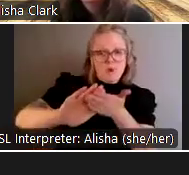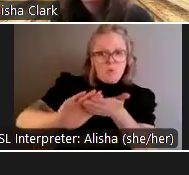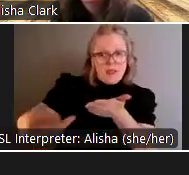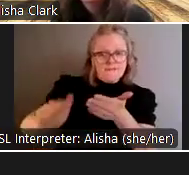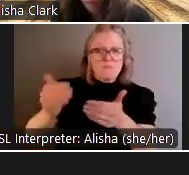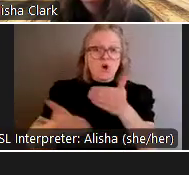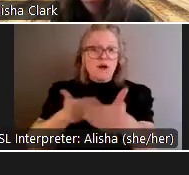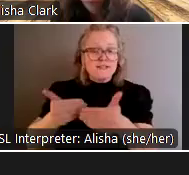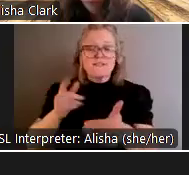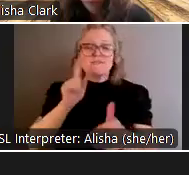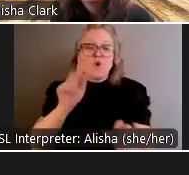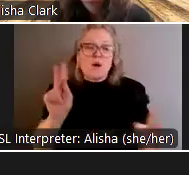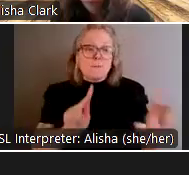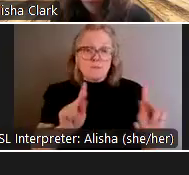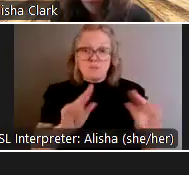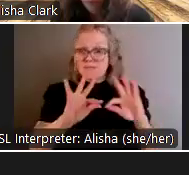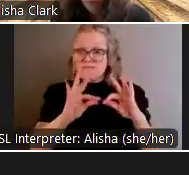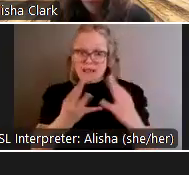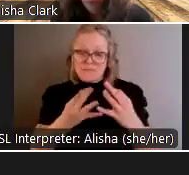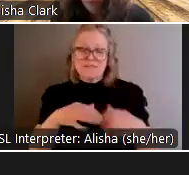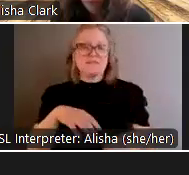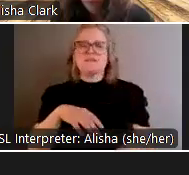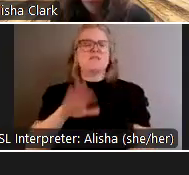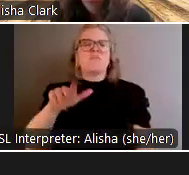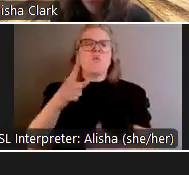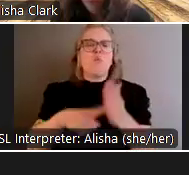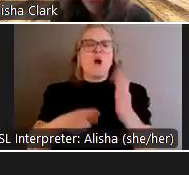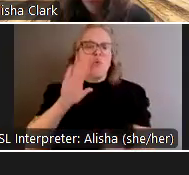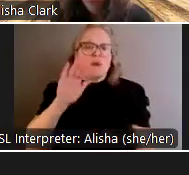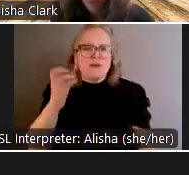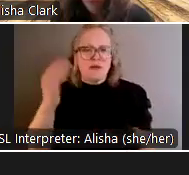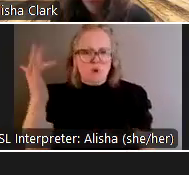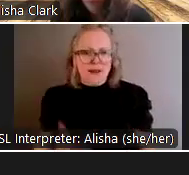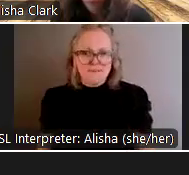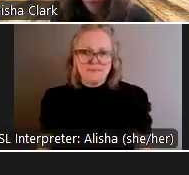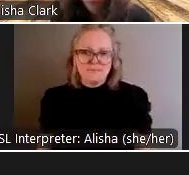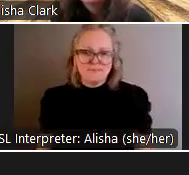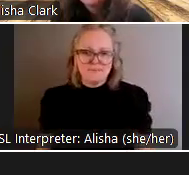for individuals and families and their families, what would it be and why?